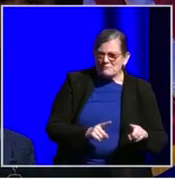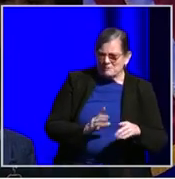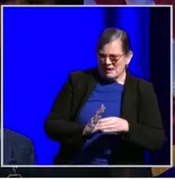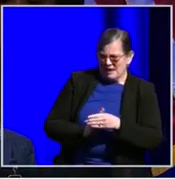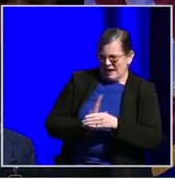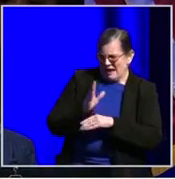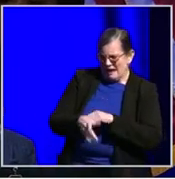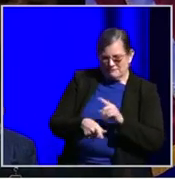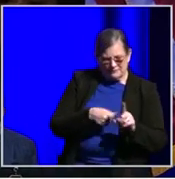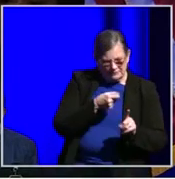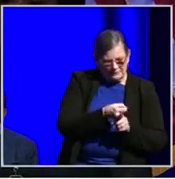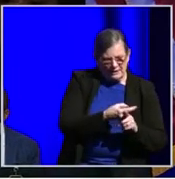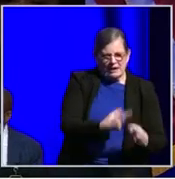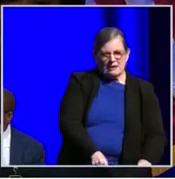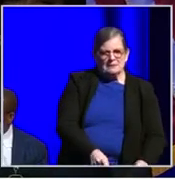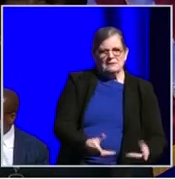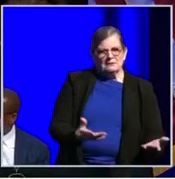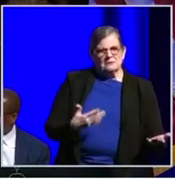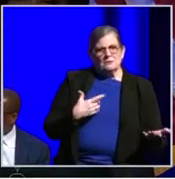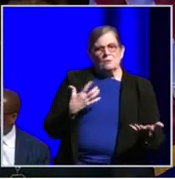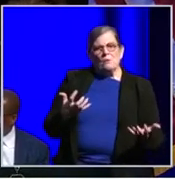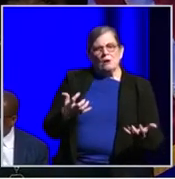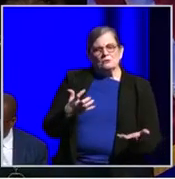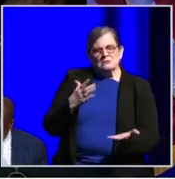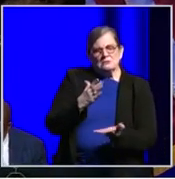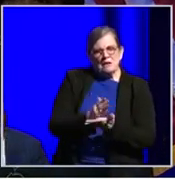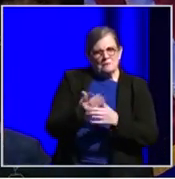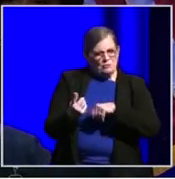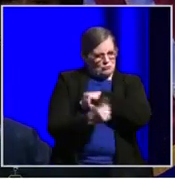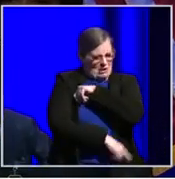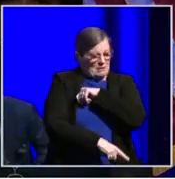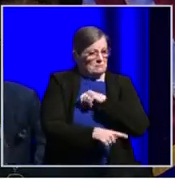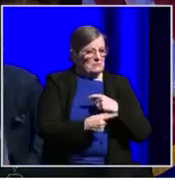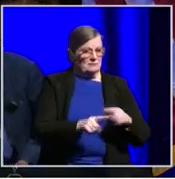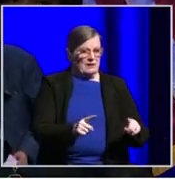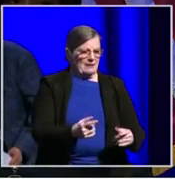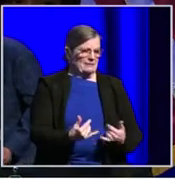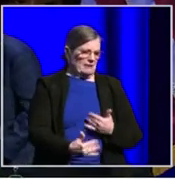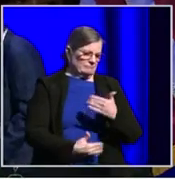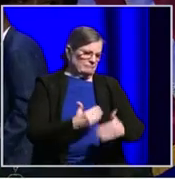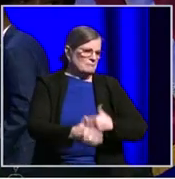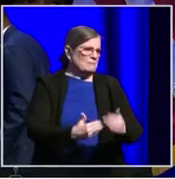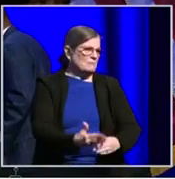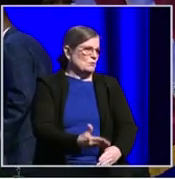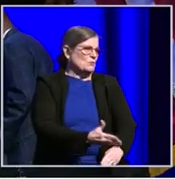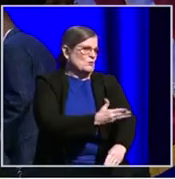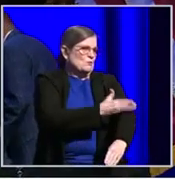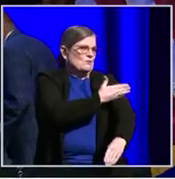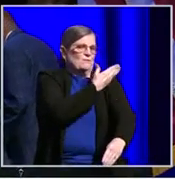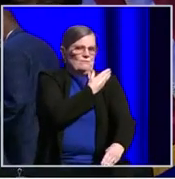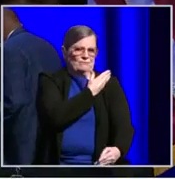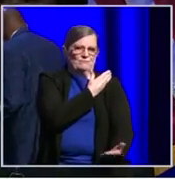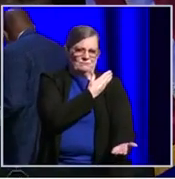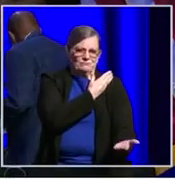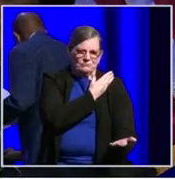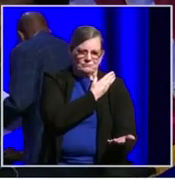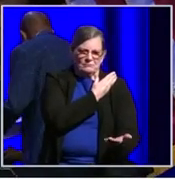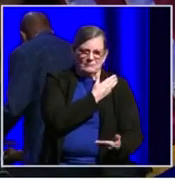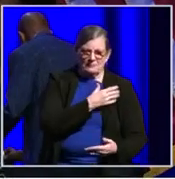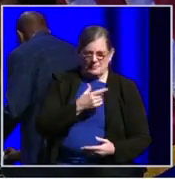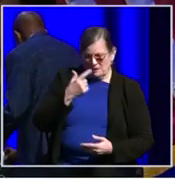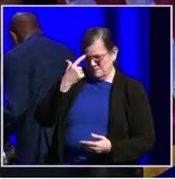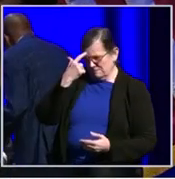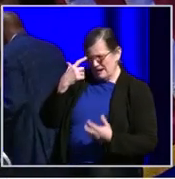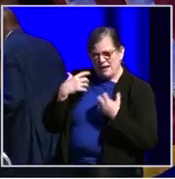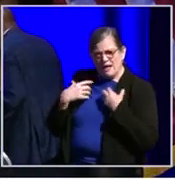crime before it happens. Now, we know that access to stable housing, healthy food, mental health counseling,